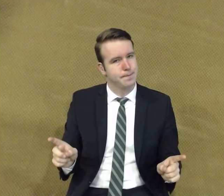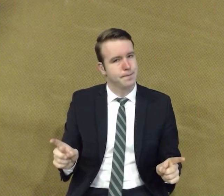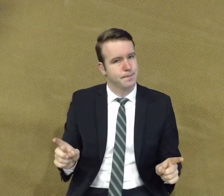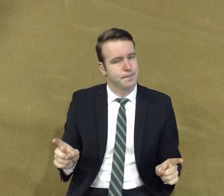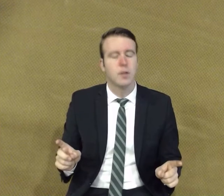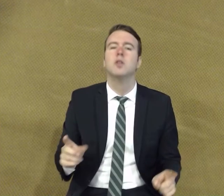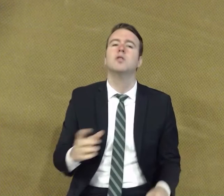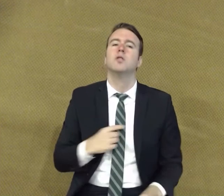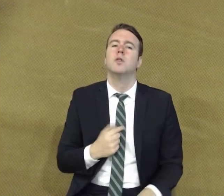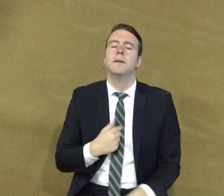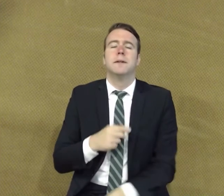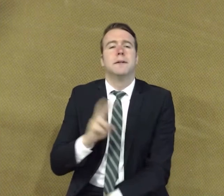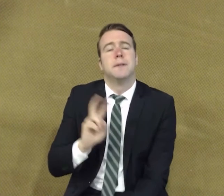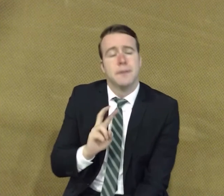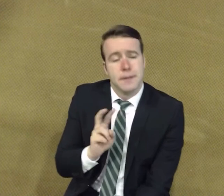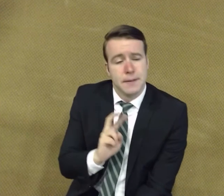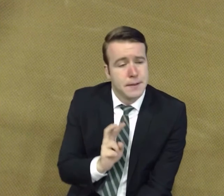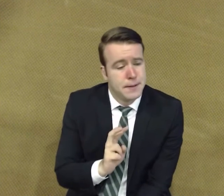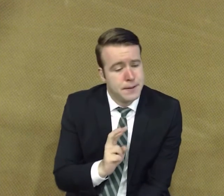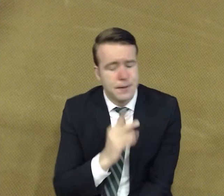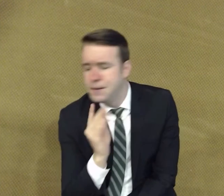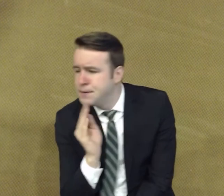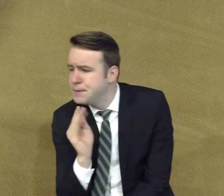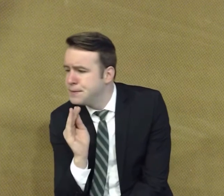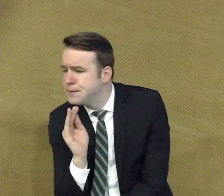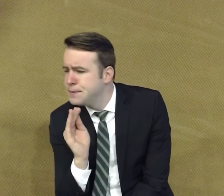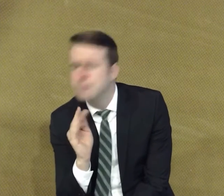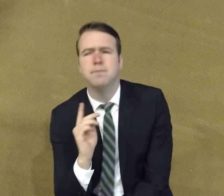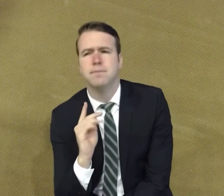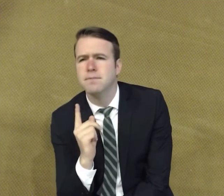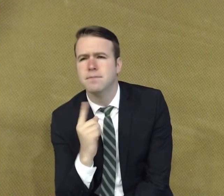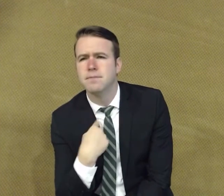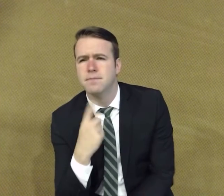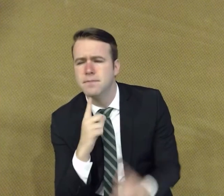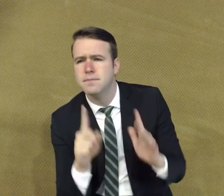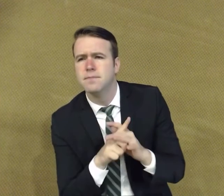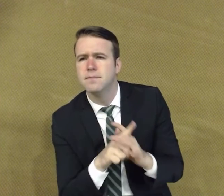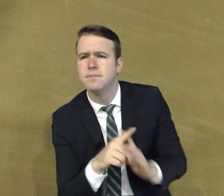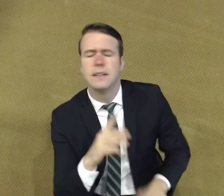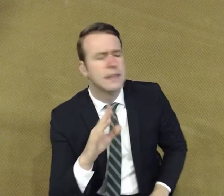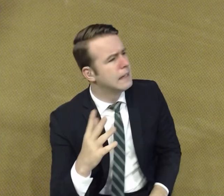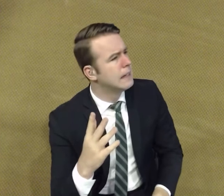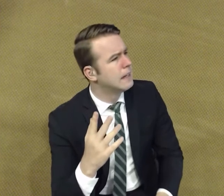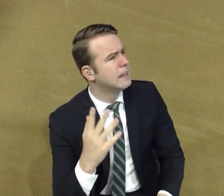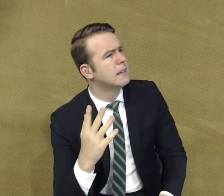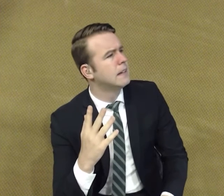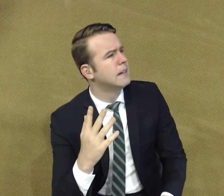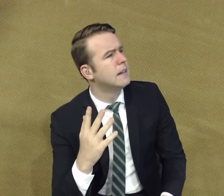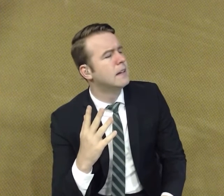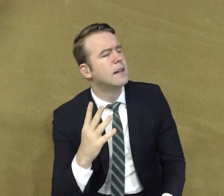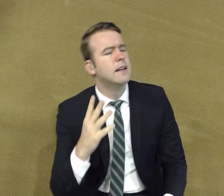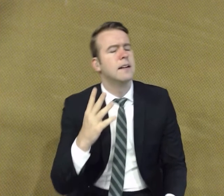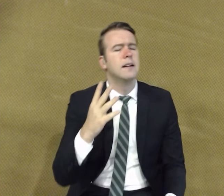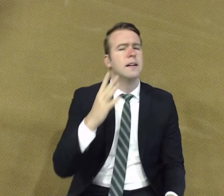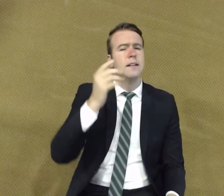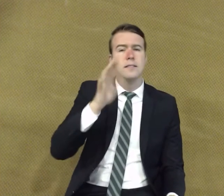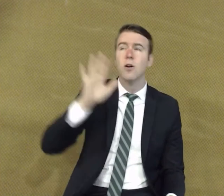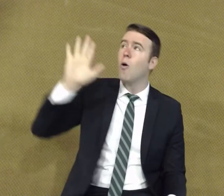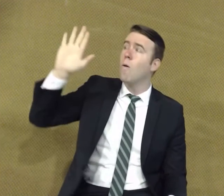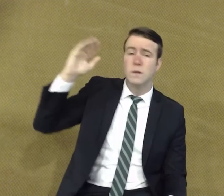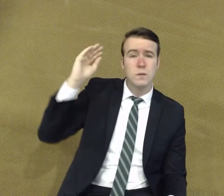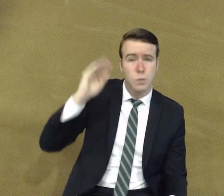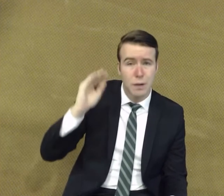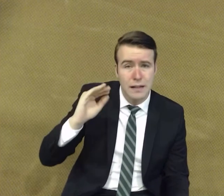the question came to me while I was meditating about these things is, what, in God's opinion,